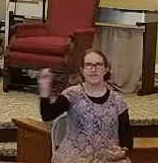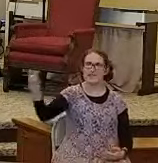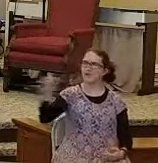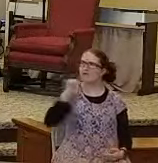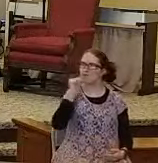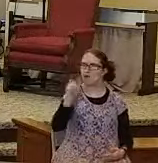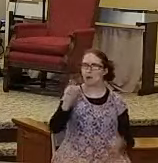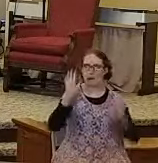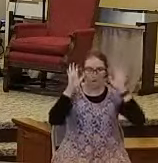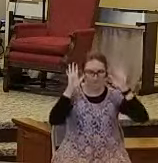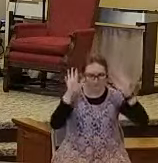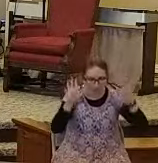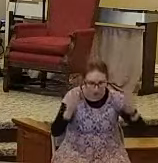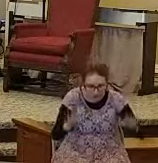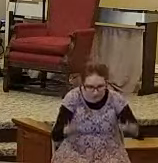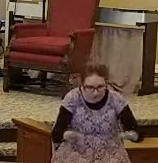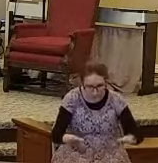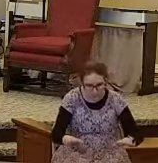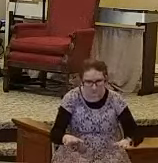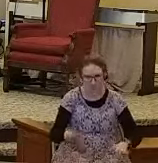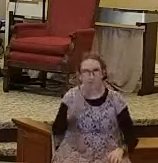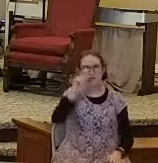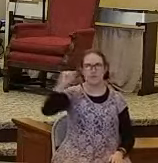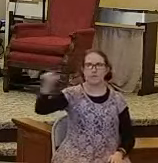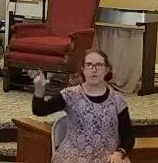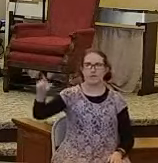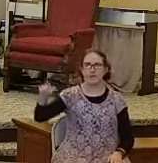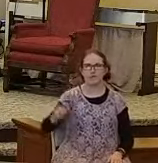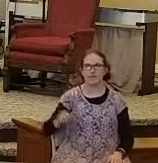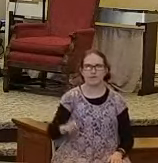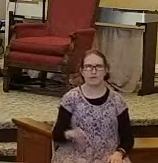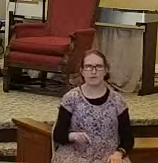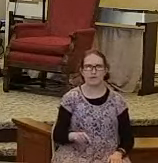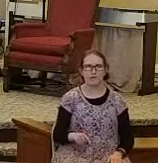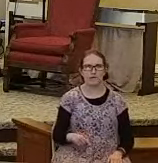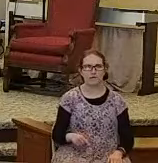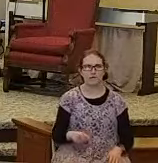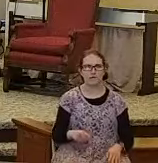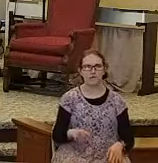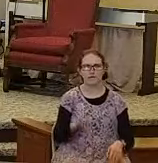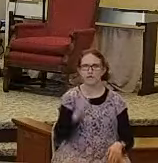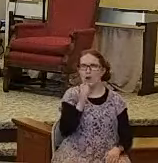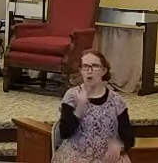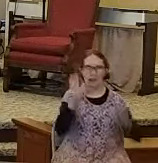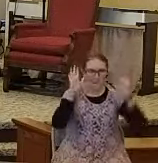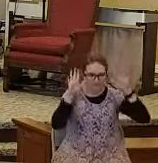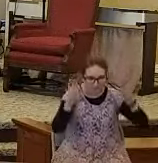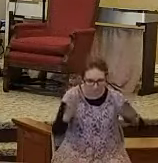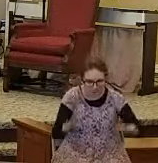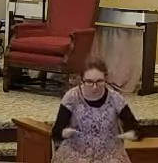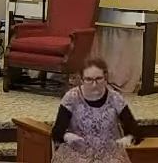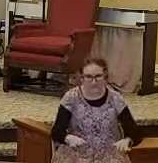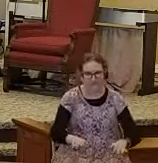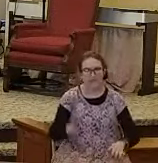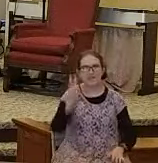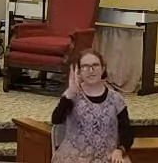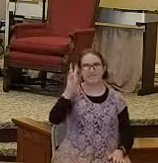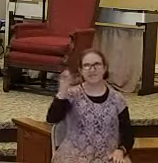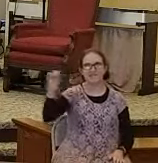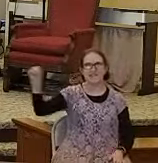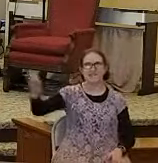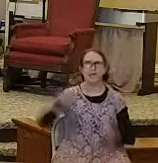even bowed down to Baal. There's 7,000 that have not even bowed down. There's